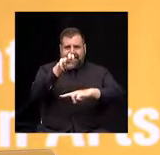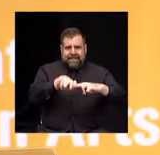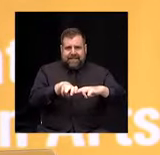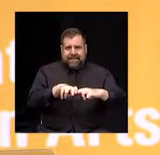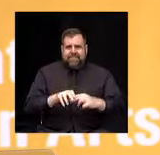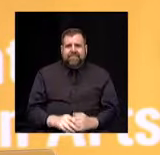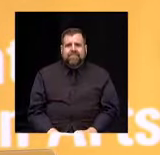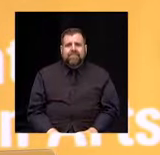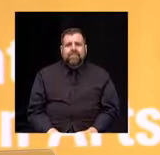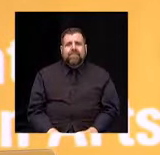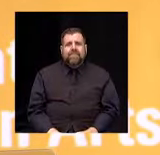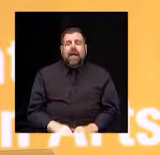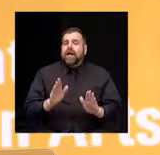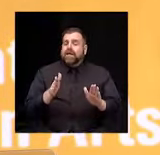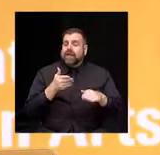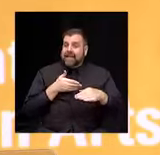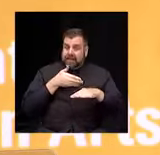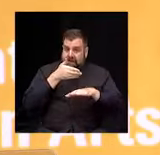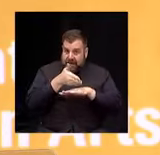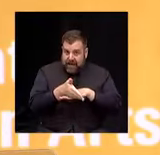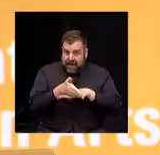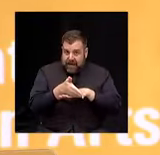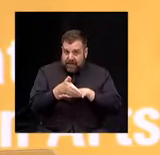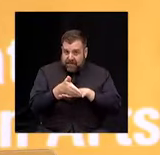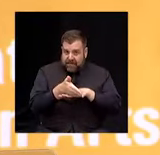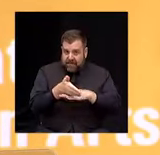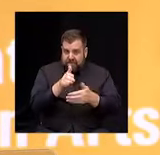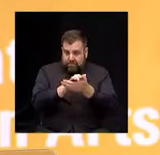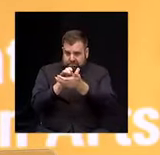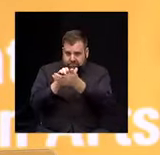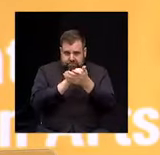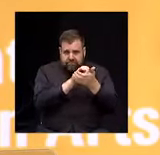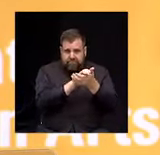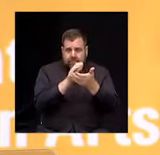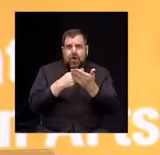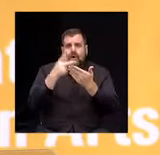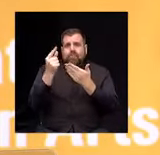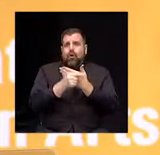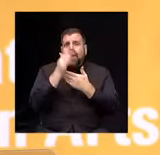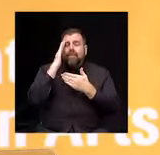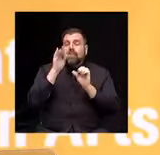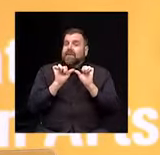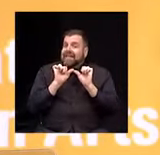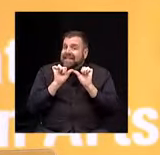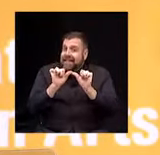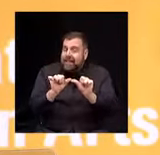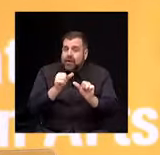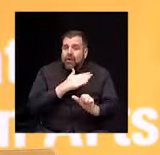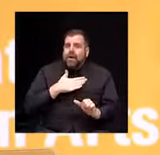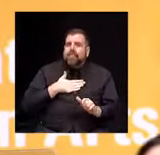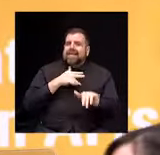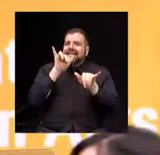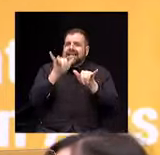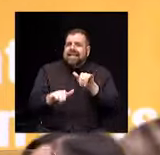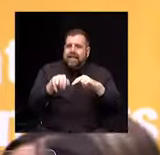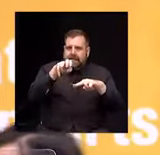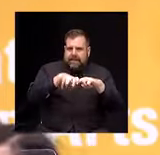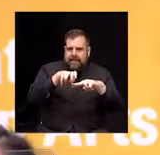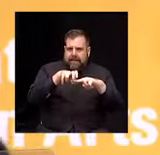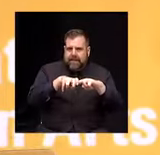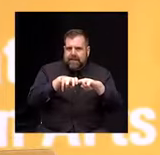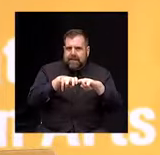area. Immediately following the recognition of the students, the program will continue. Please remain in your seats